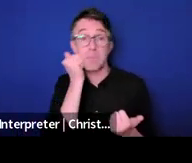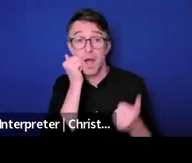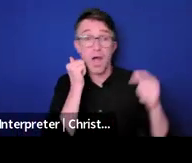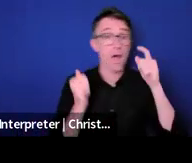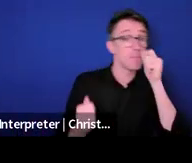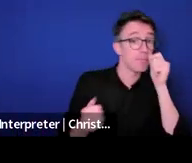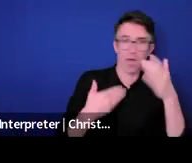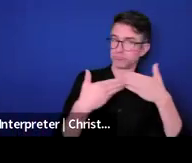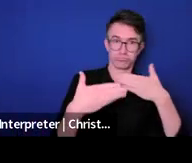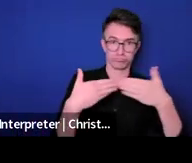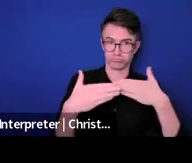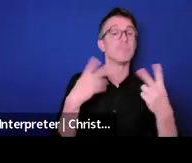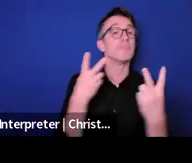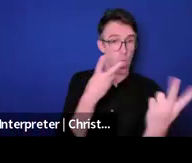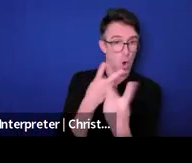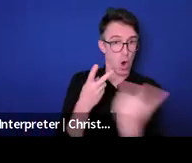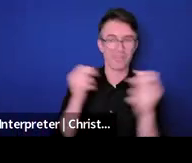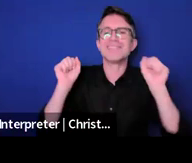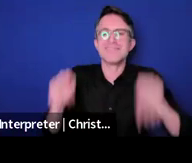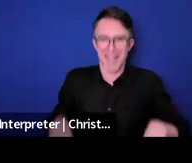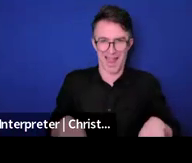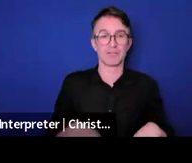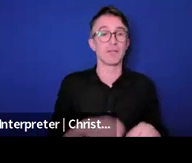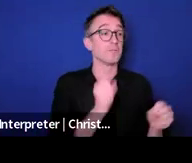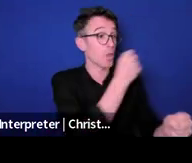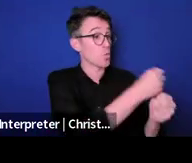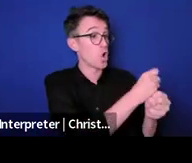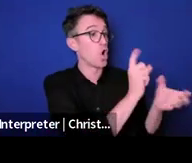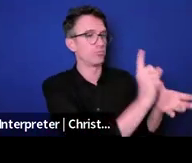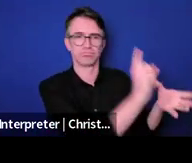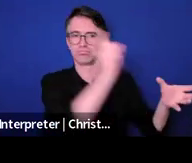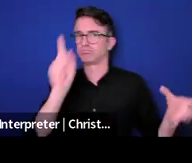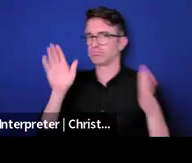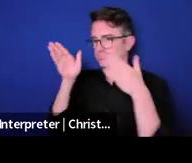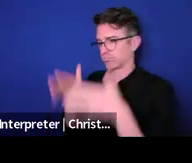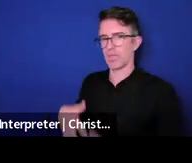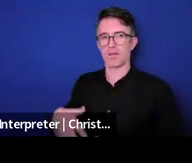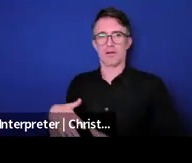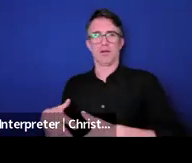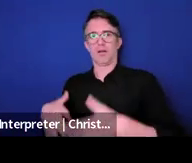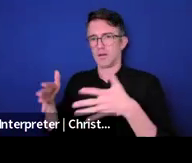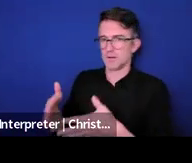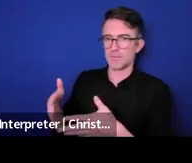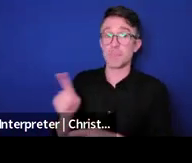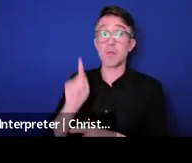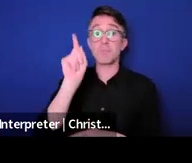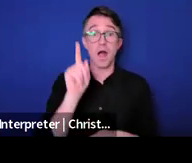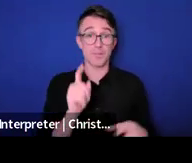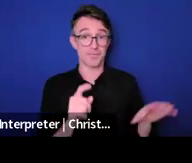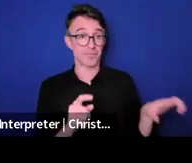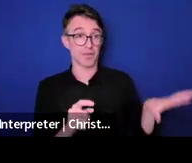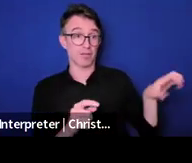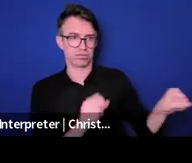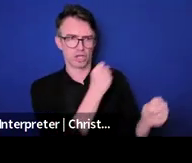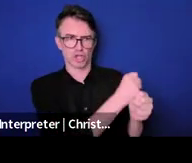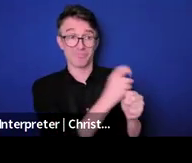until the child turns 3. However, when looking at various assessments, mostly mothers were benefiting